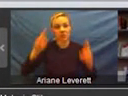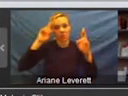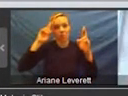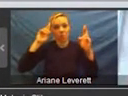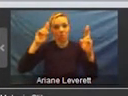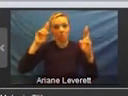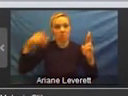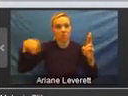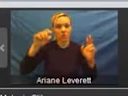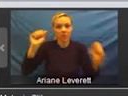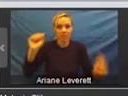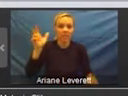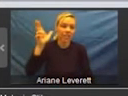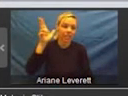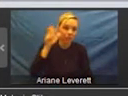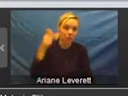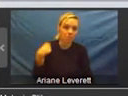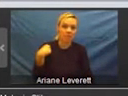me well.